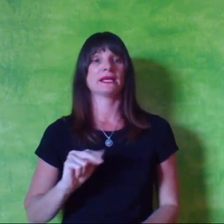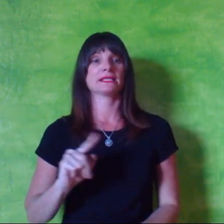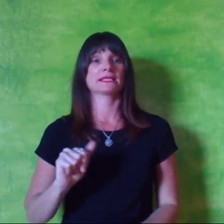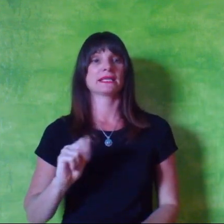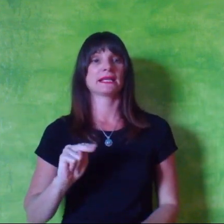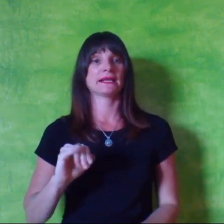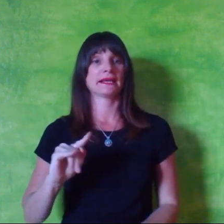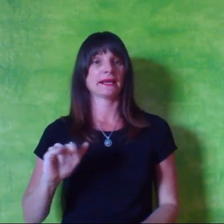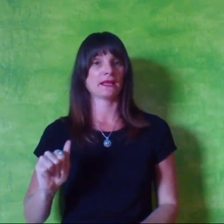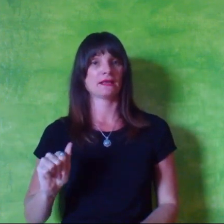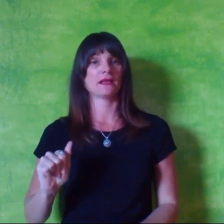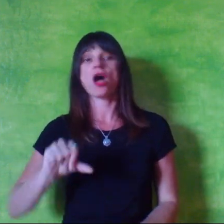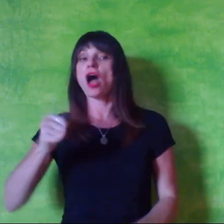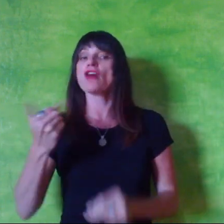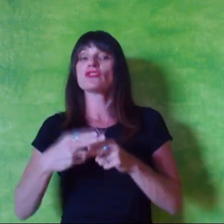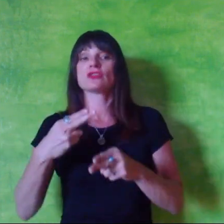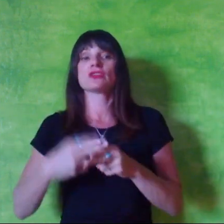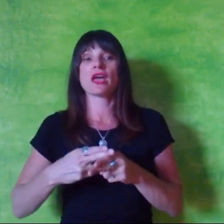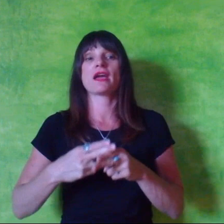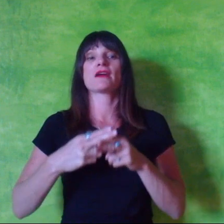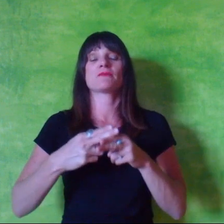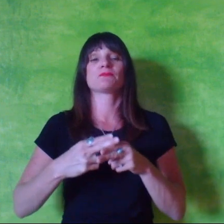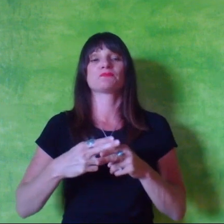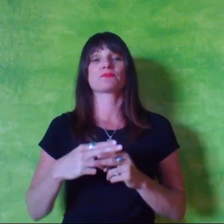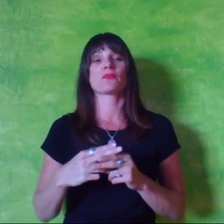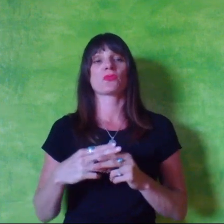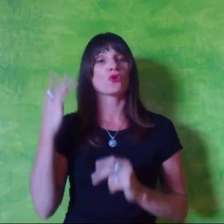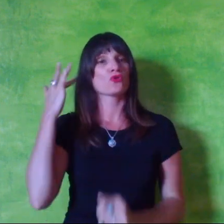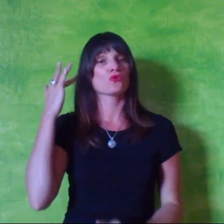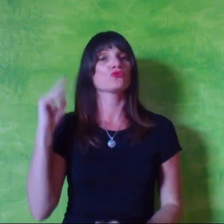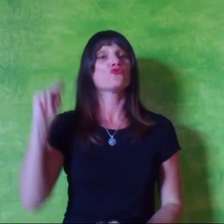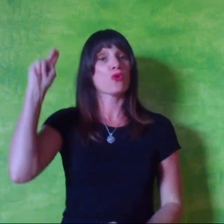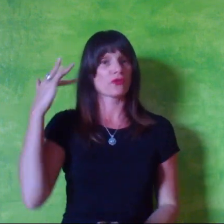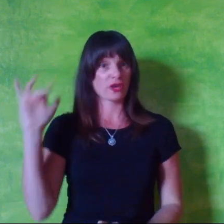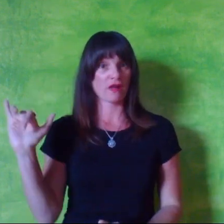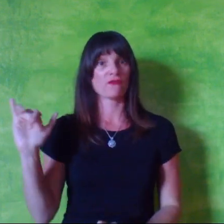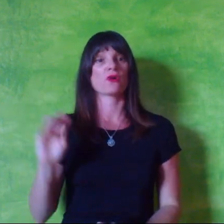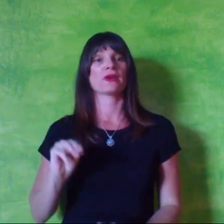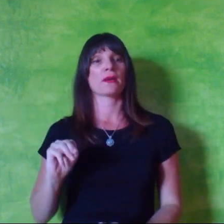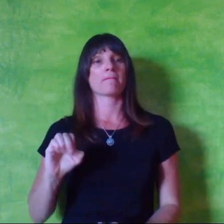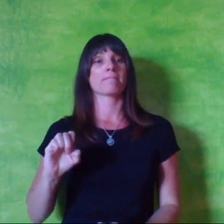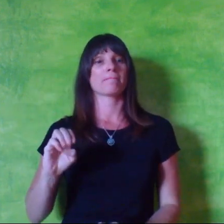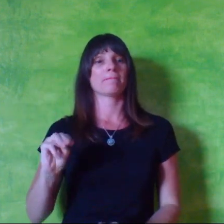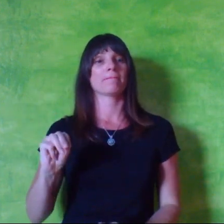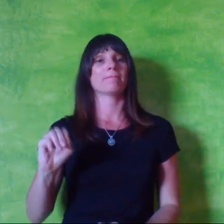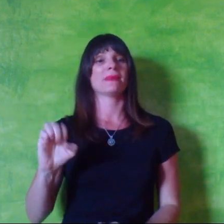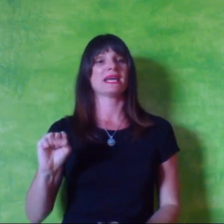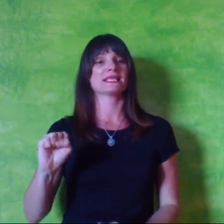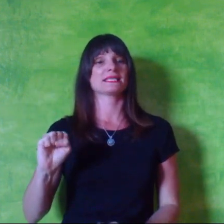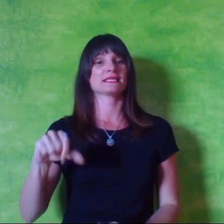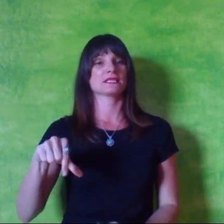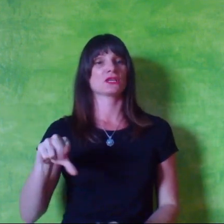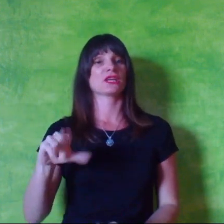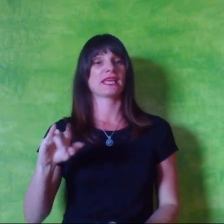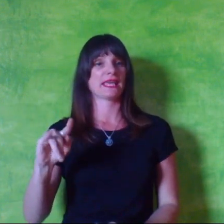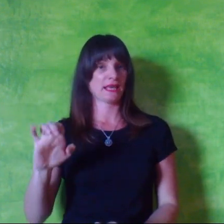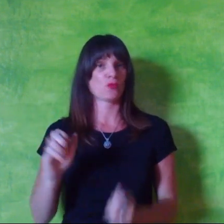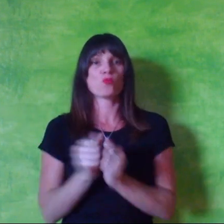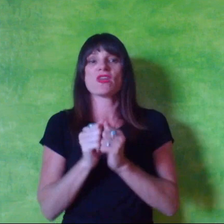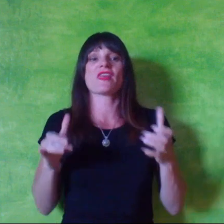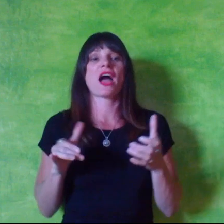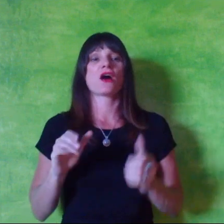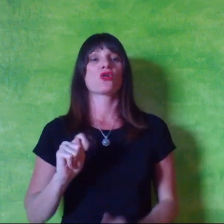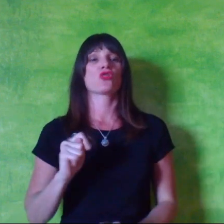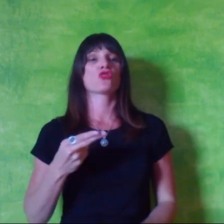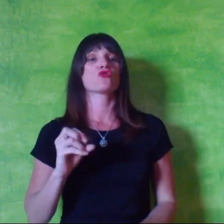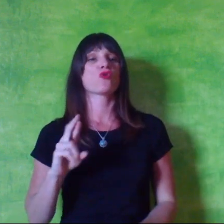It's a real dense hardwood. It's got a good flavor to it, and I like it for beef. This particular piece of manzanita I got when I had